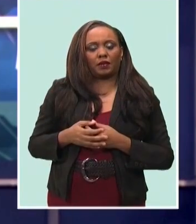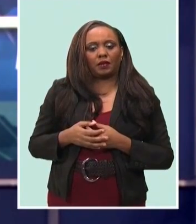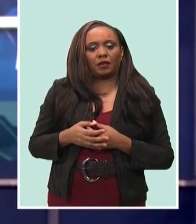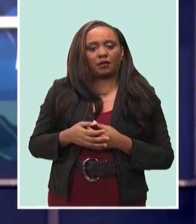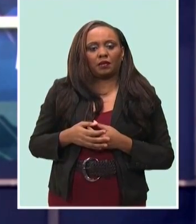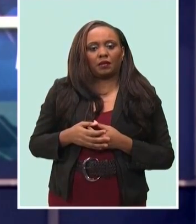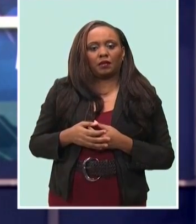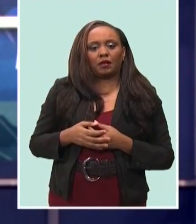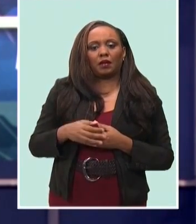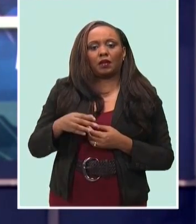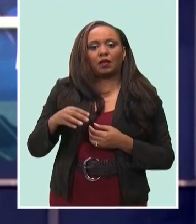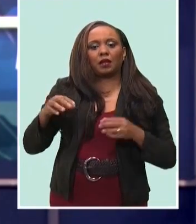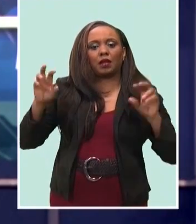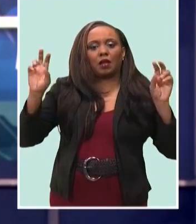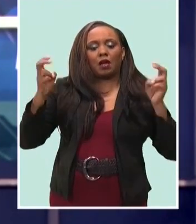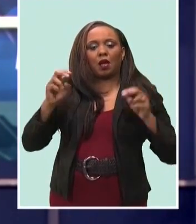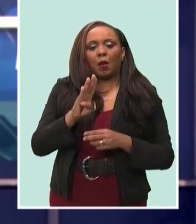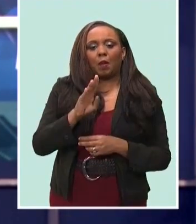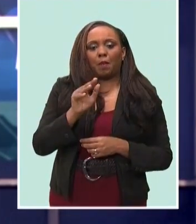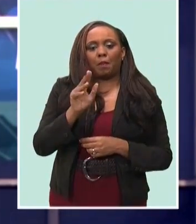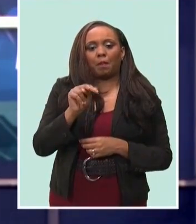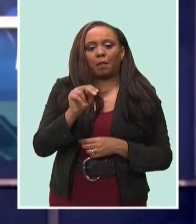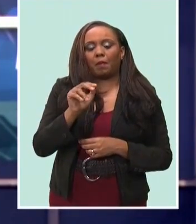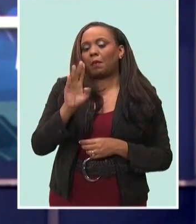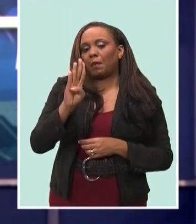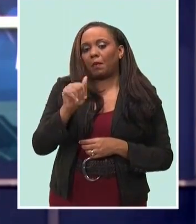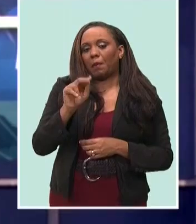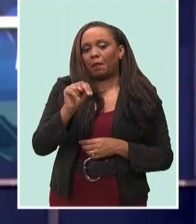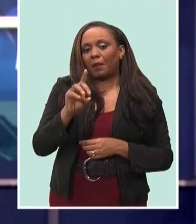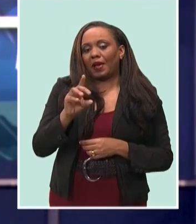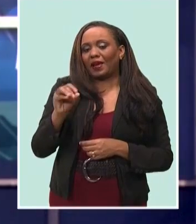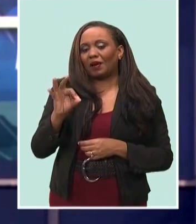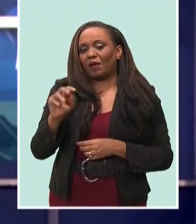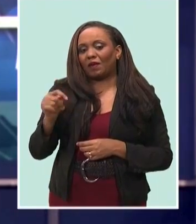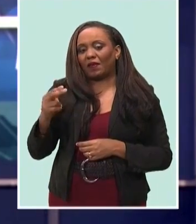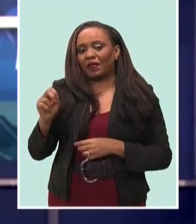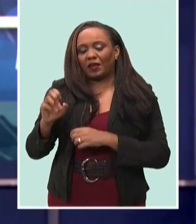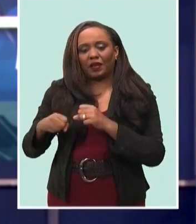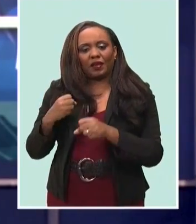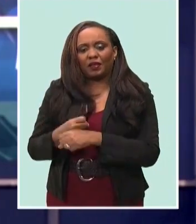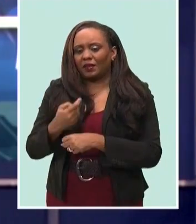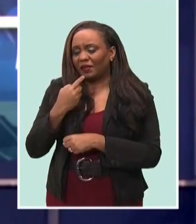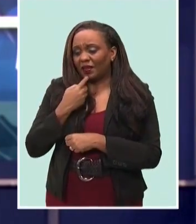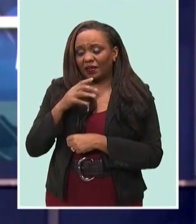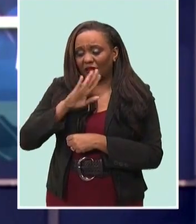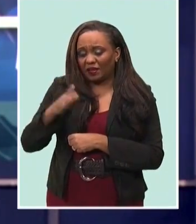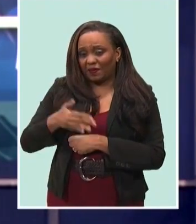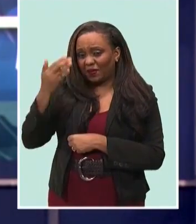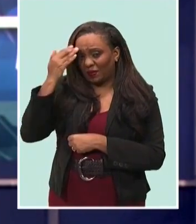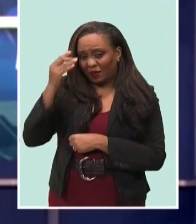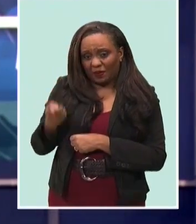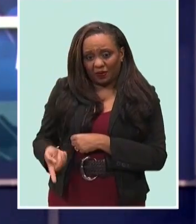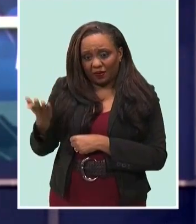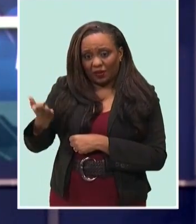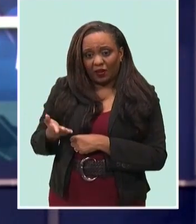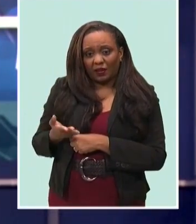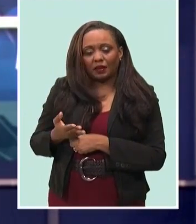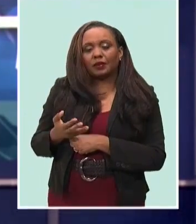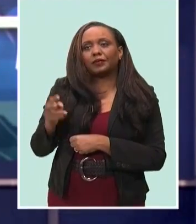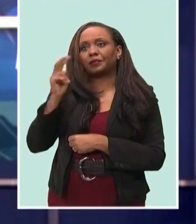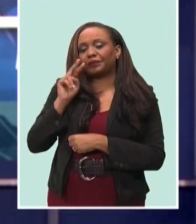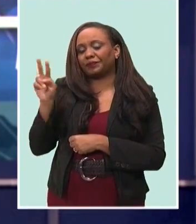Band of the Year, was added this year. And according to the band leaders, they were not even aware that it existed. Peter Christopher reports on